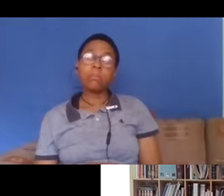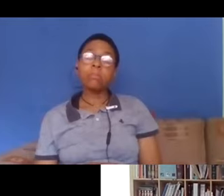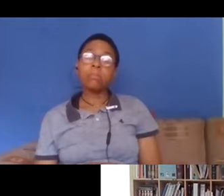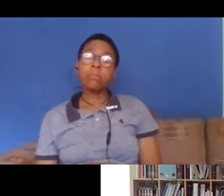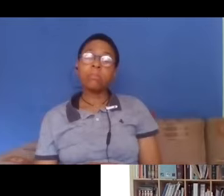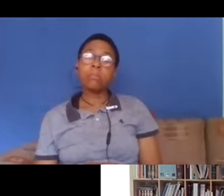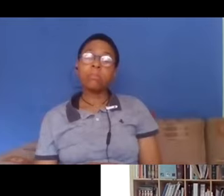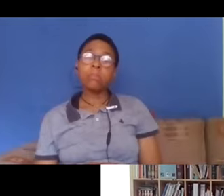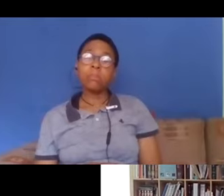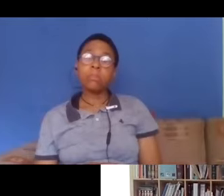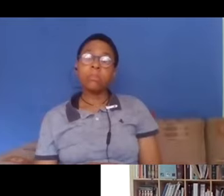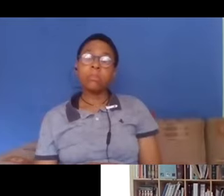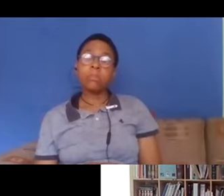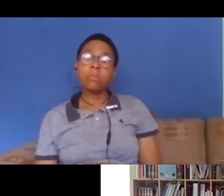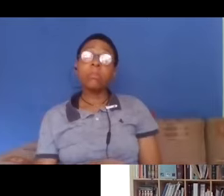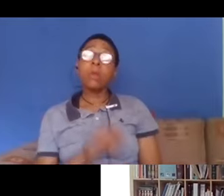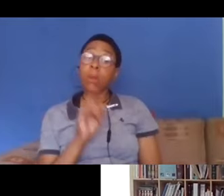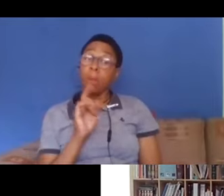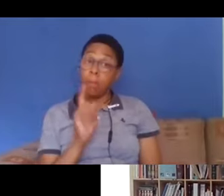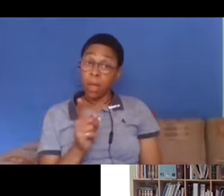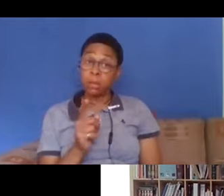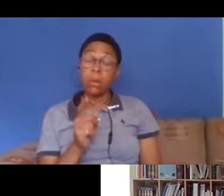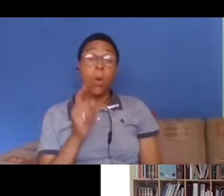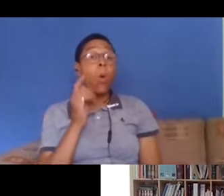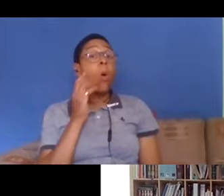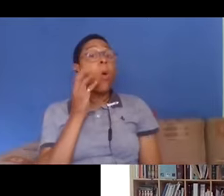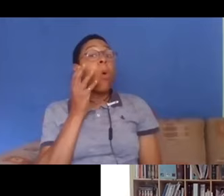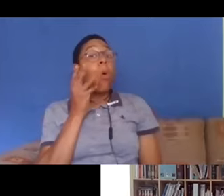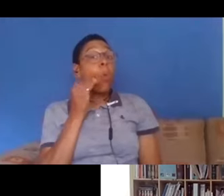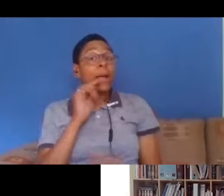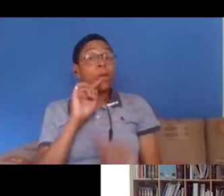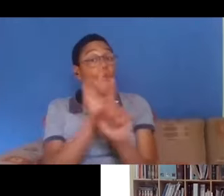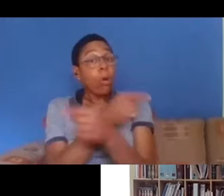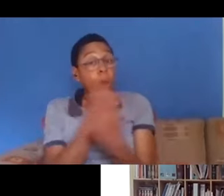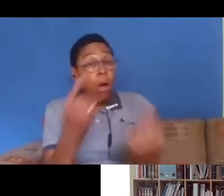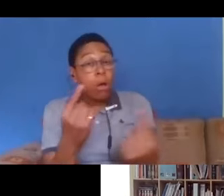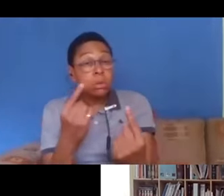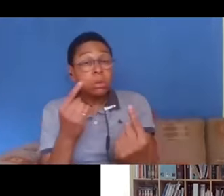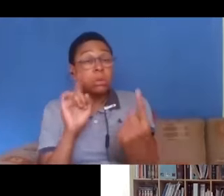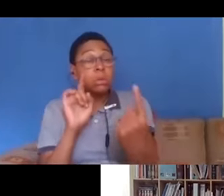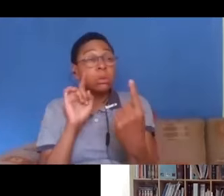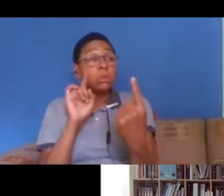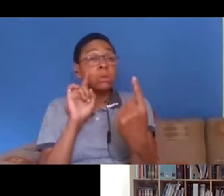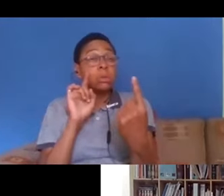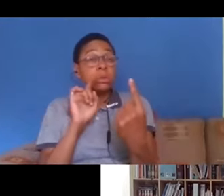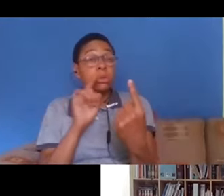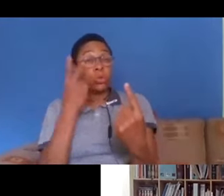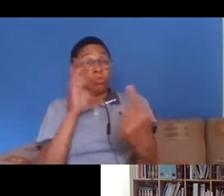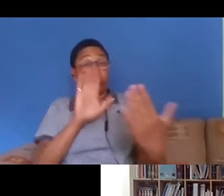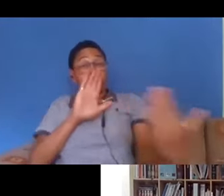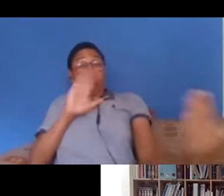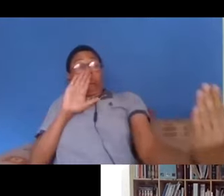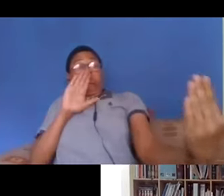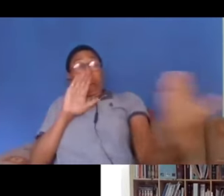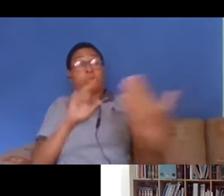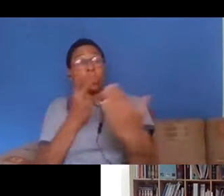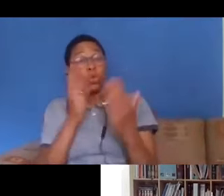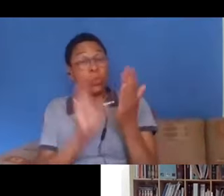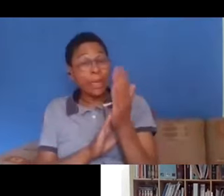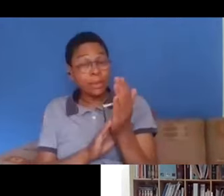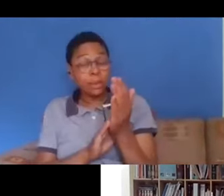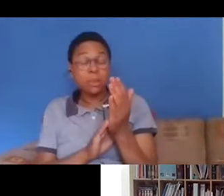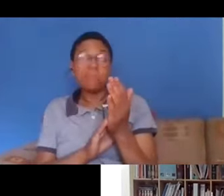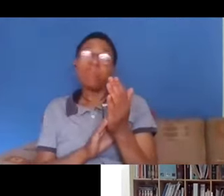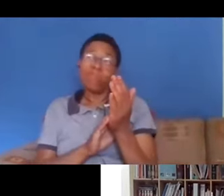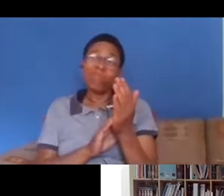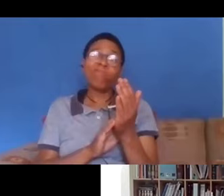important. But as that those distances come down and having the freedom to move around more, then wearing both